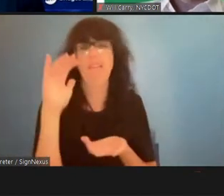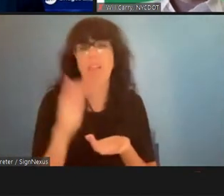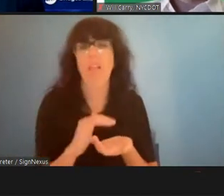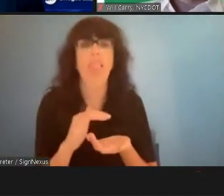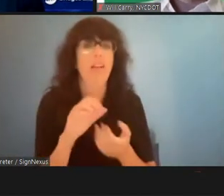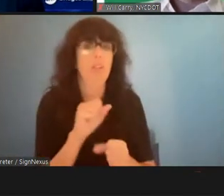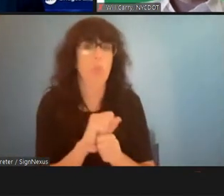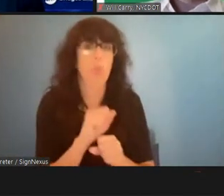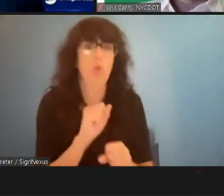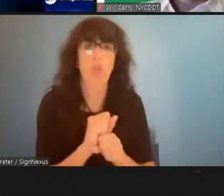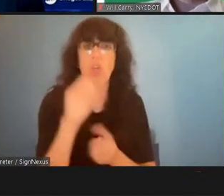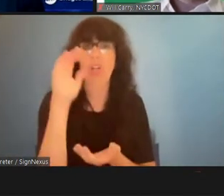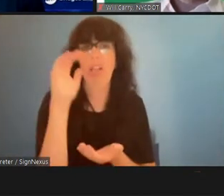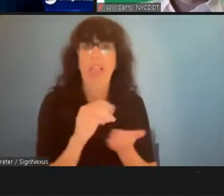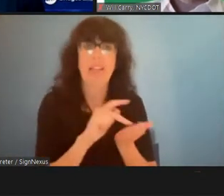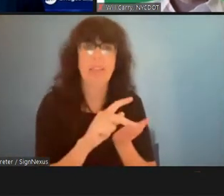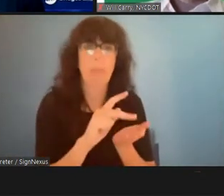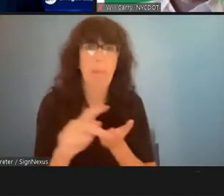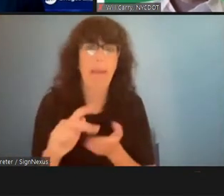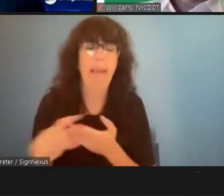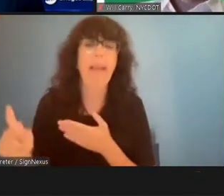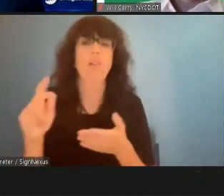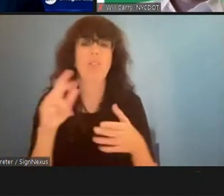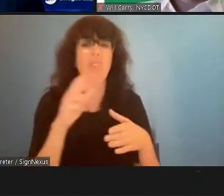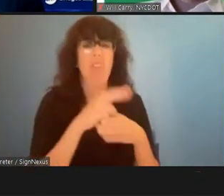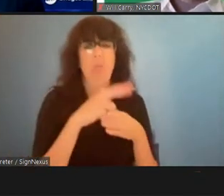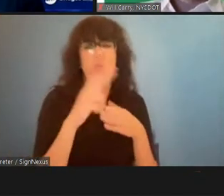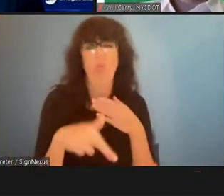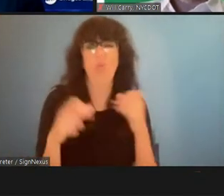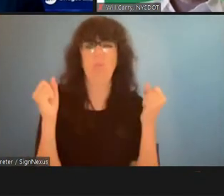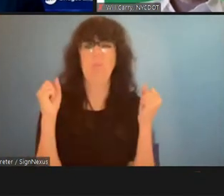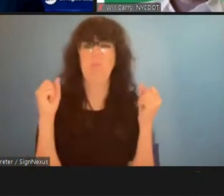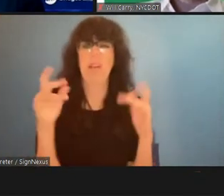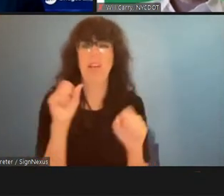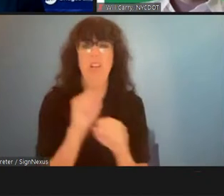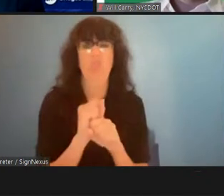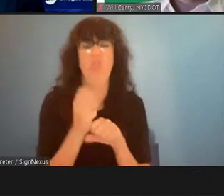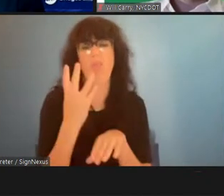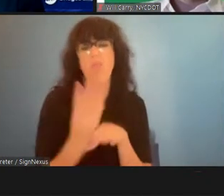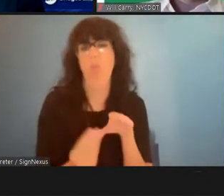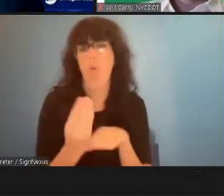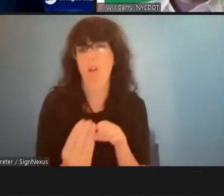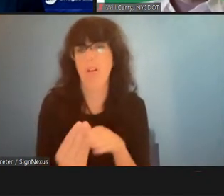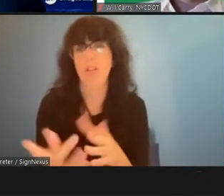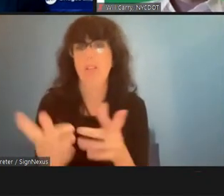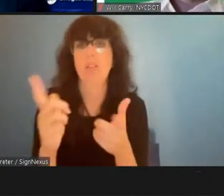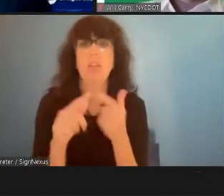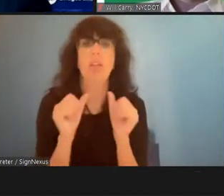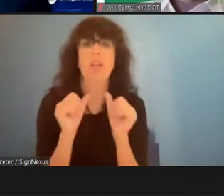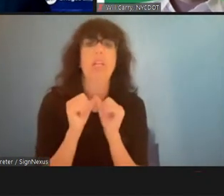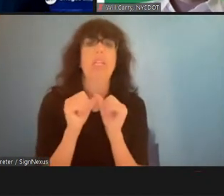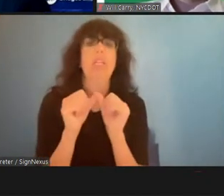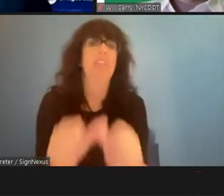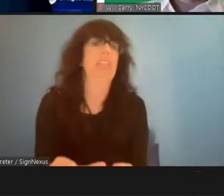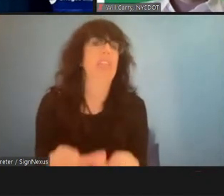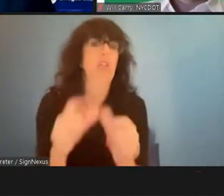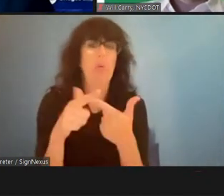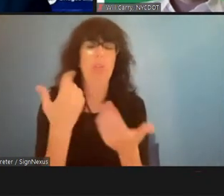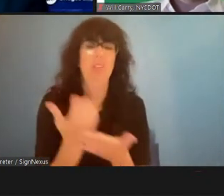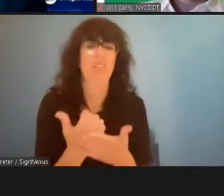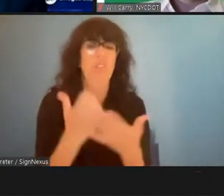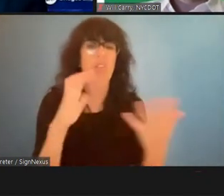compensation this will result in thousands of jobs lost and continued economic disaster for the effective driver